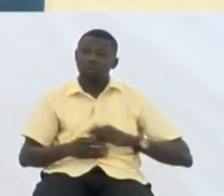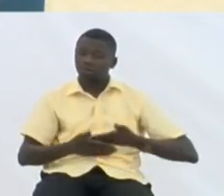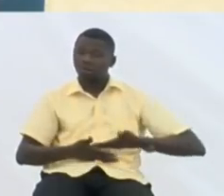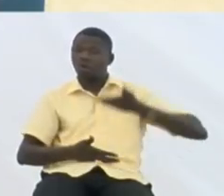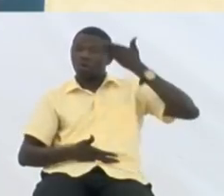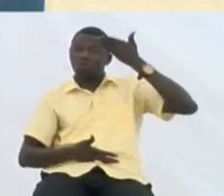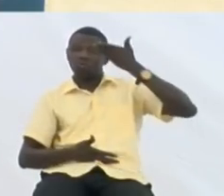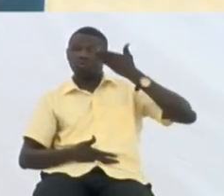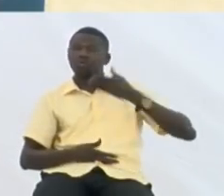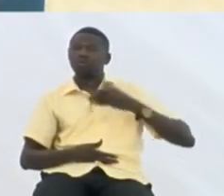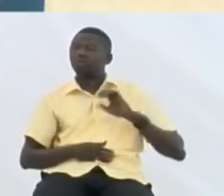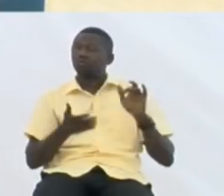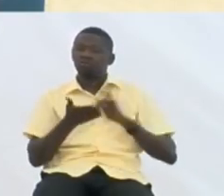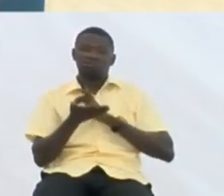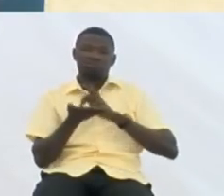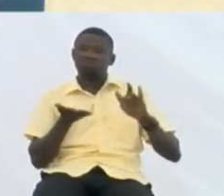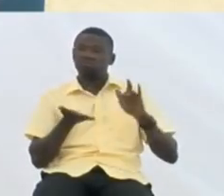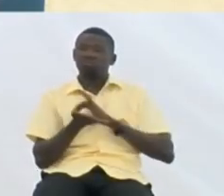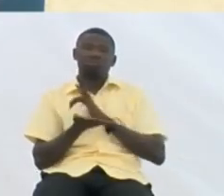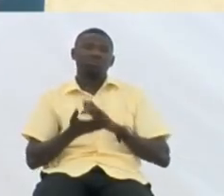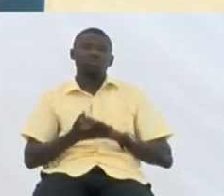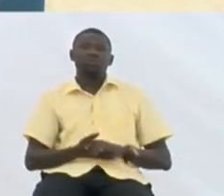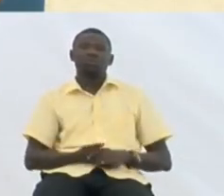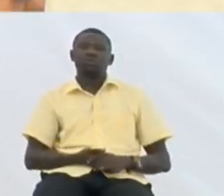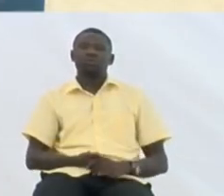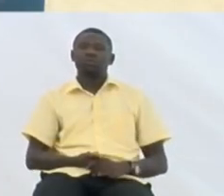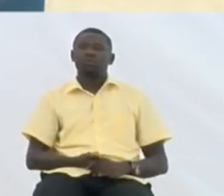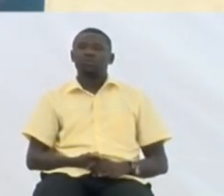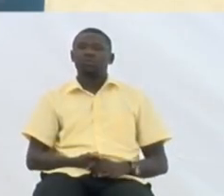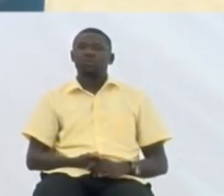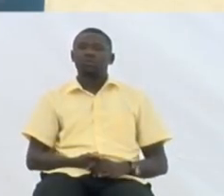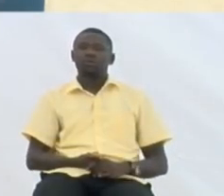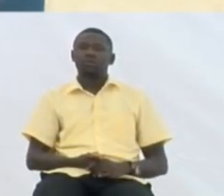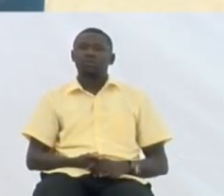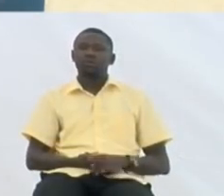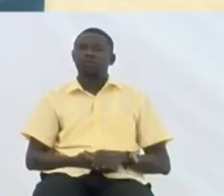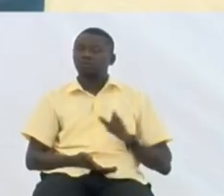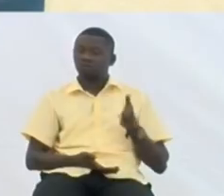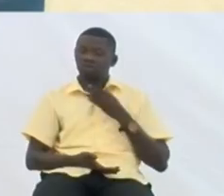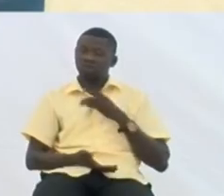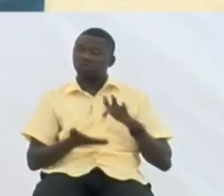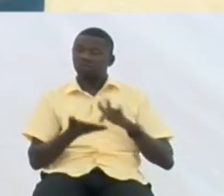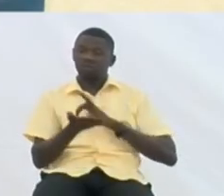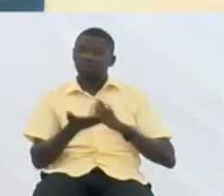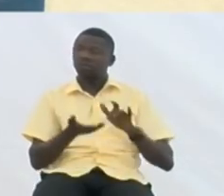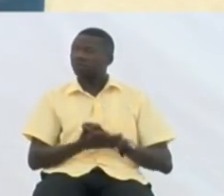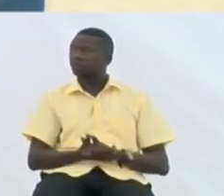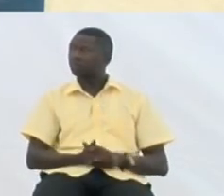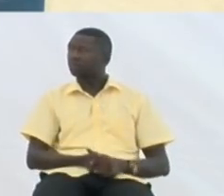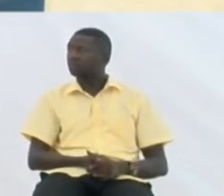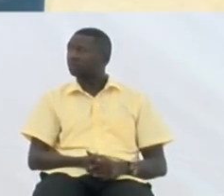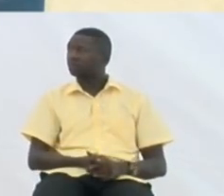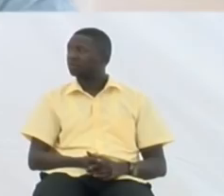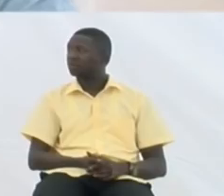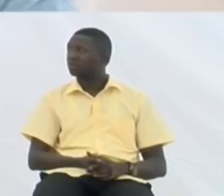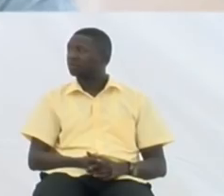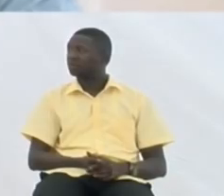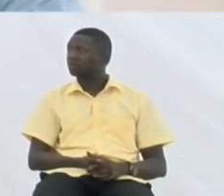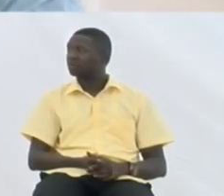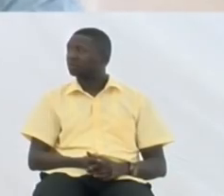But upwards, nothing is on it. You go there naked, empty like that.